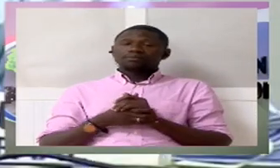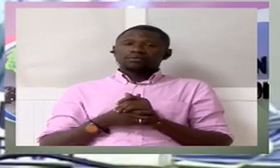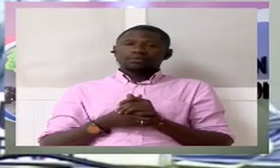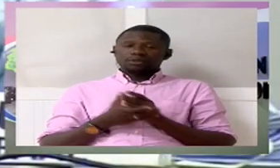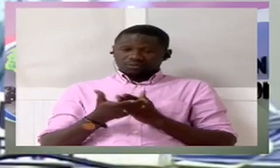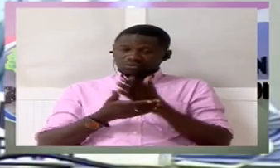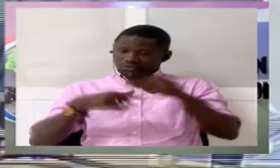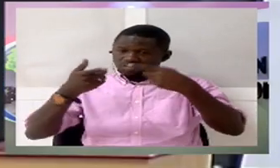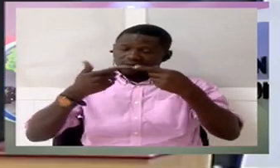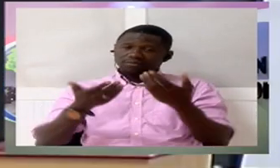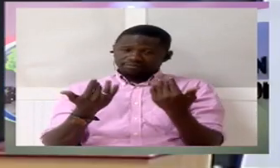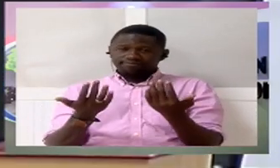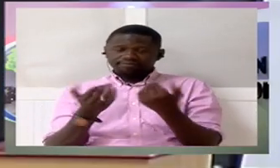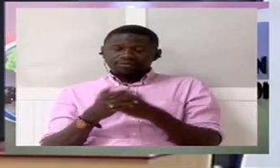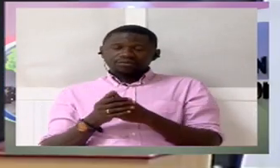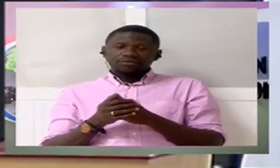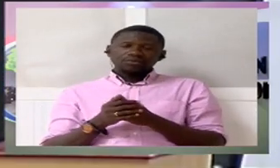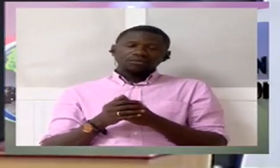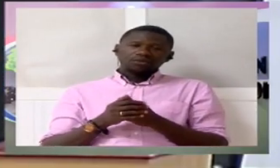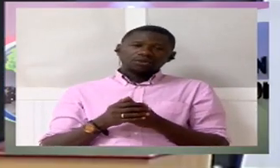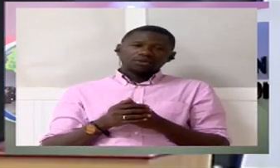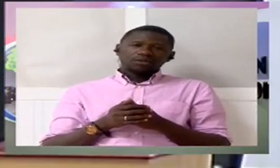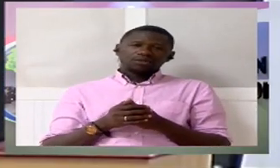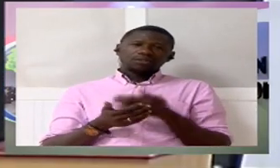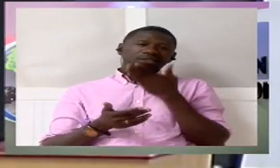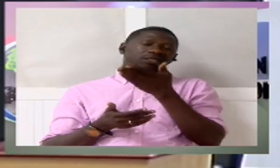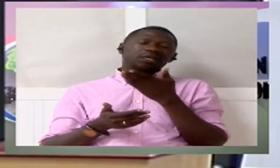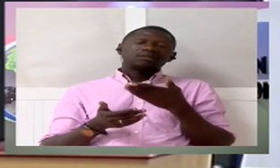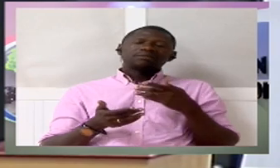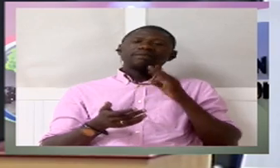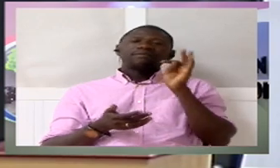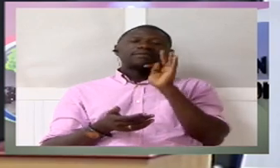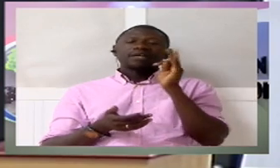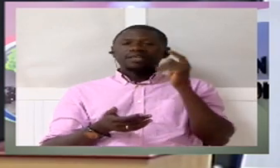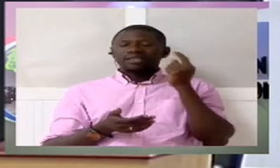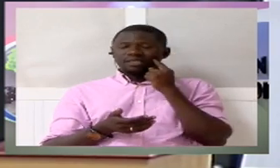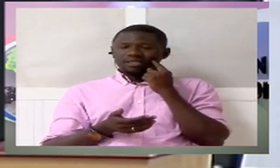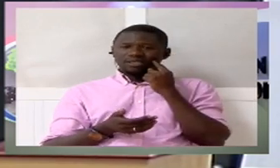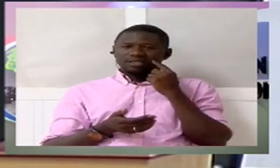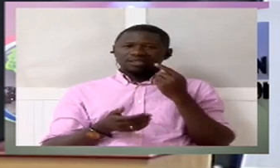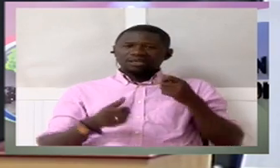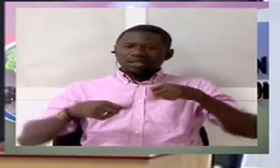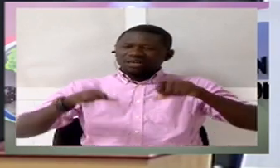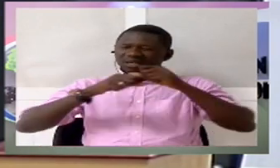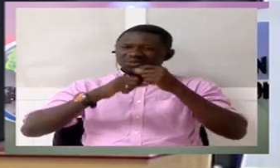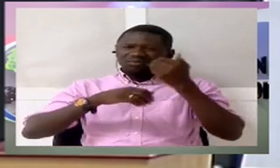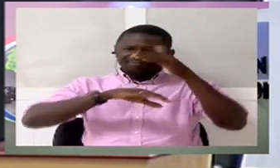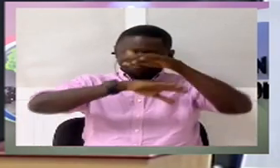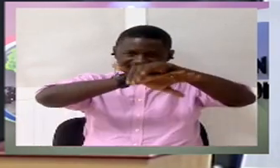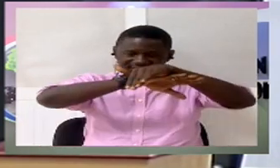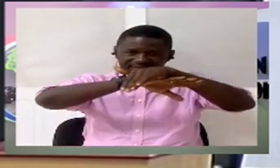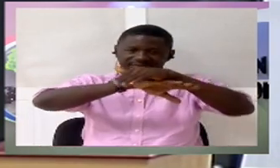Proceed. Wait until in a mbeje that Friday mbeje. We were there that Friday. We are mafong. Around evening